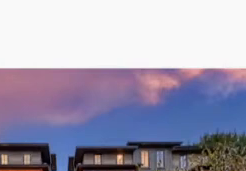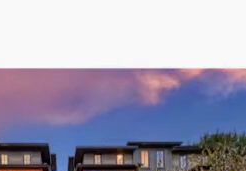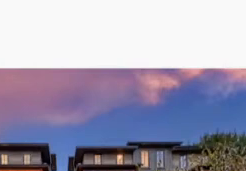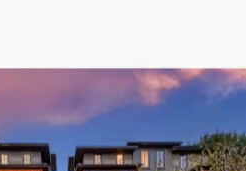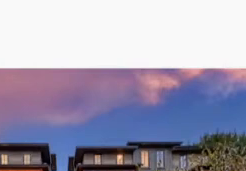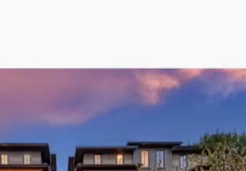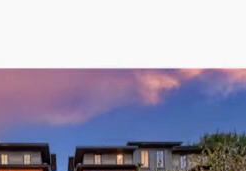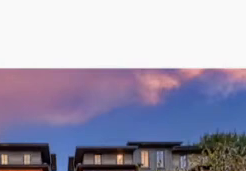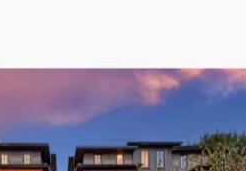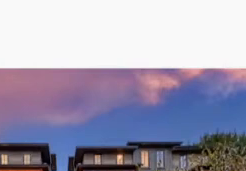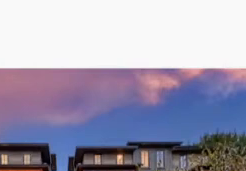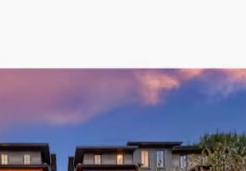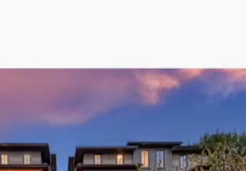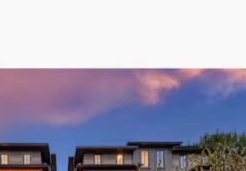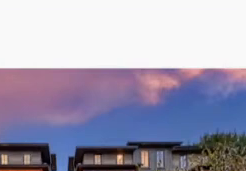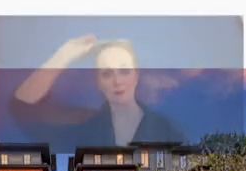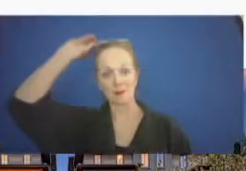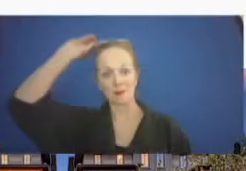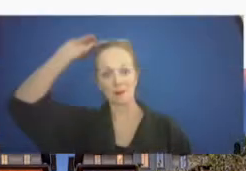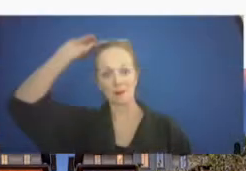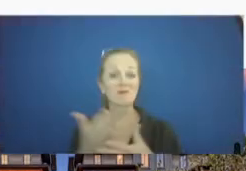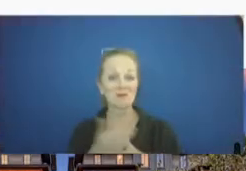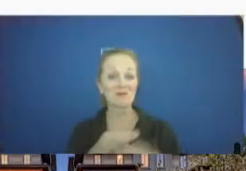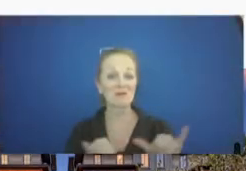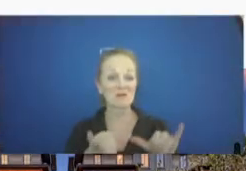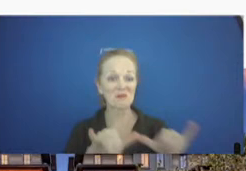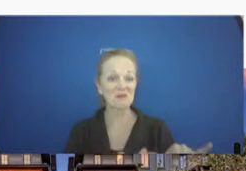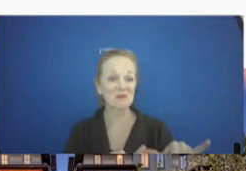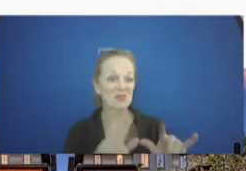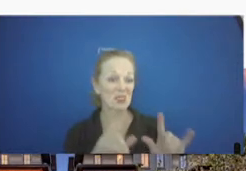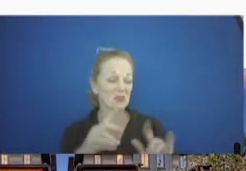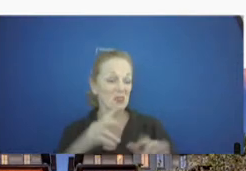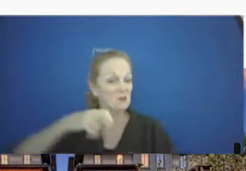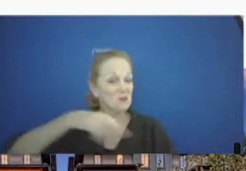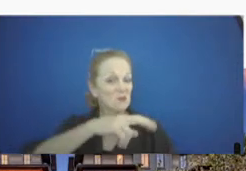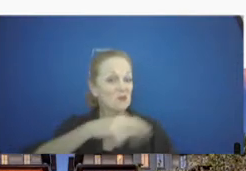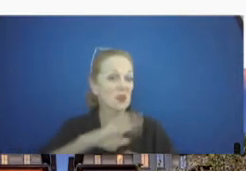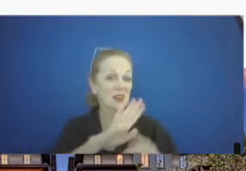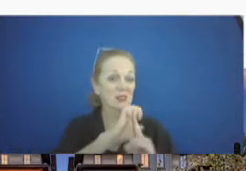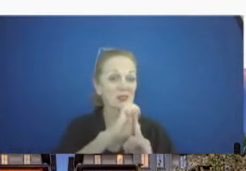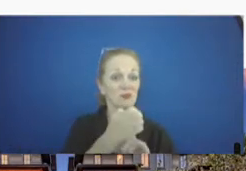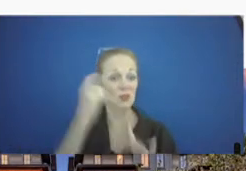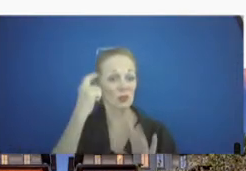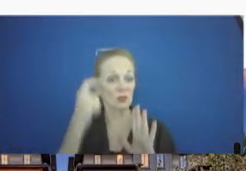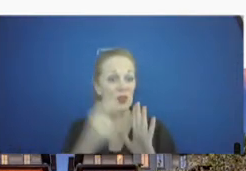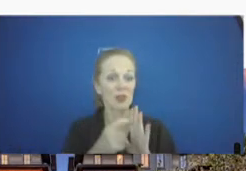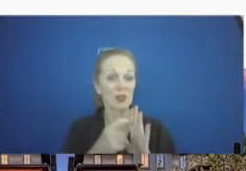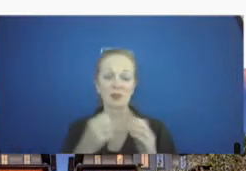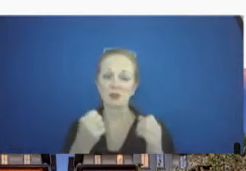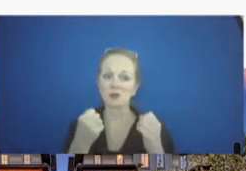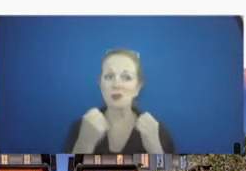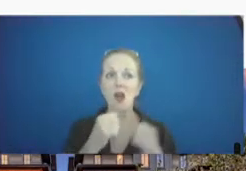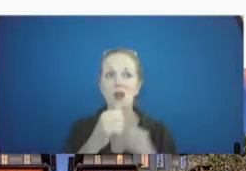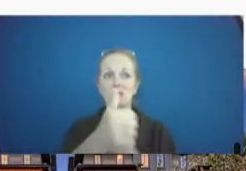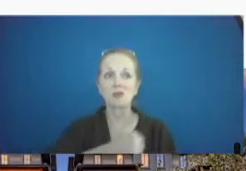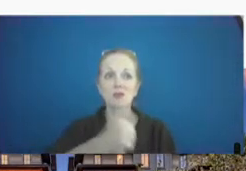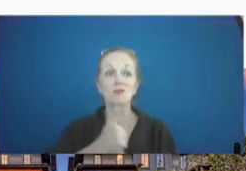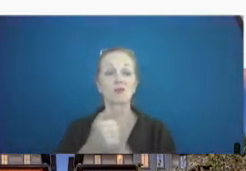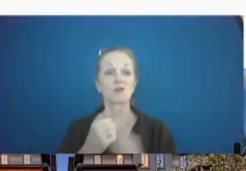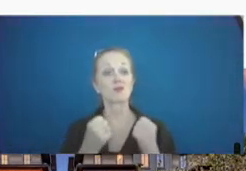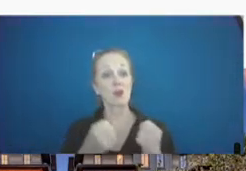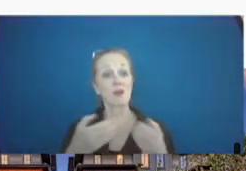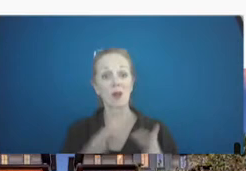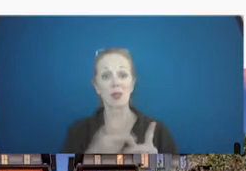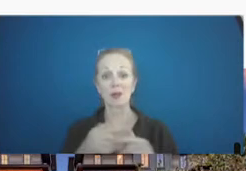there's a challenge between maintaining the pedestrian environment, but also recognizing that there's cars and driveways and driveway cuts. And it's really